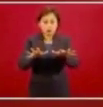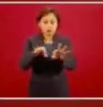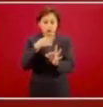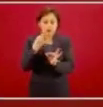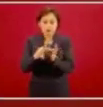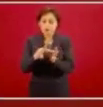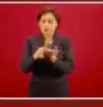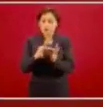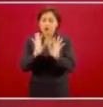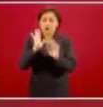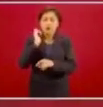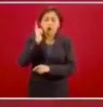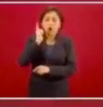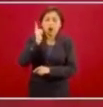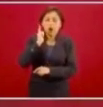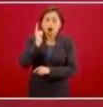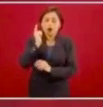to